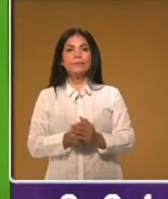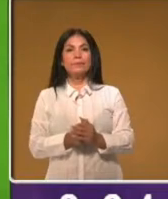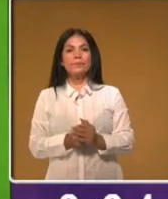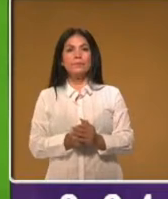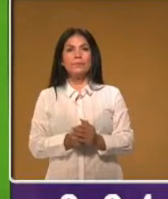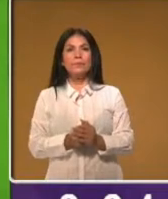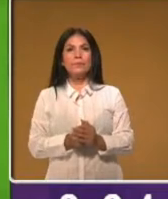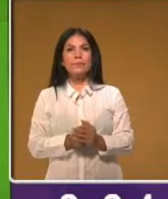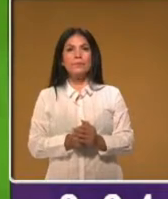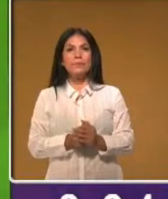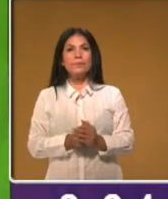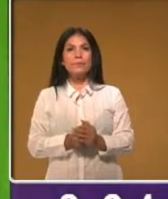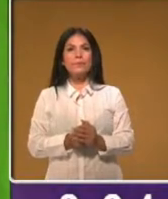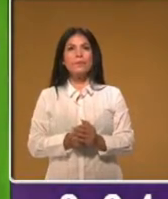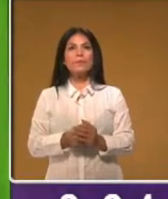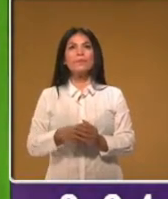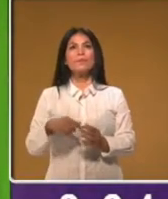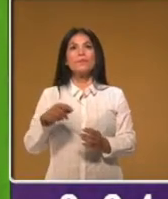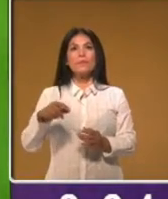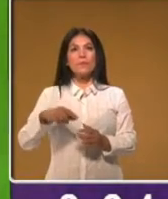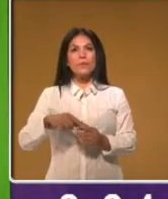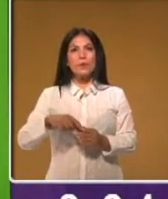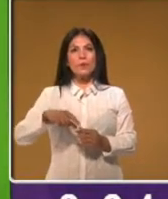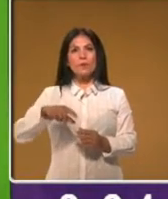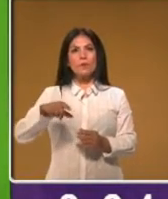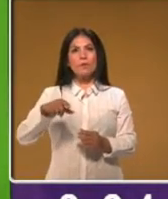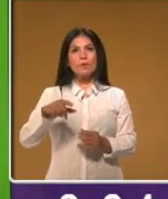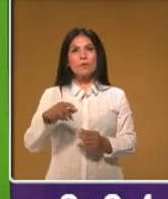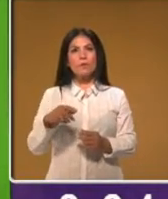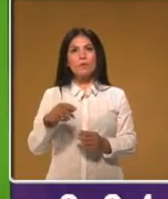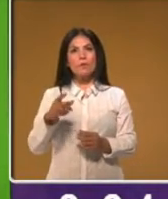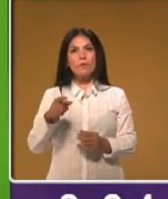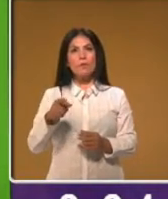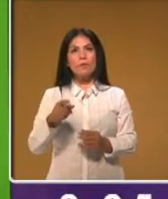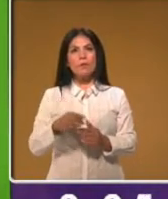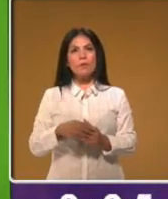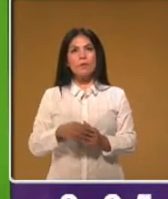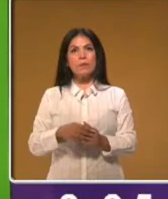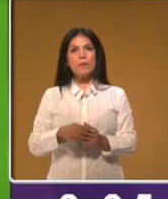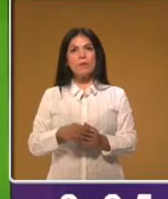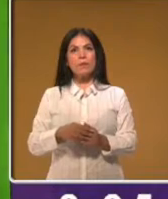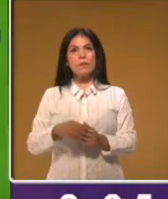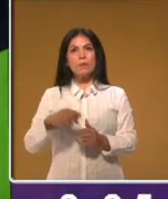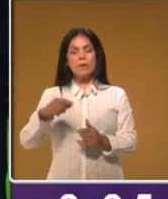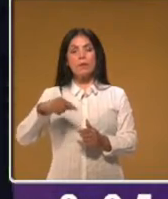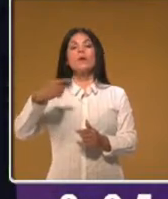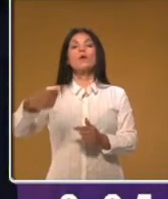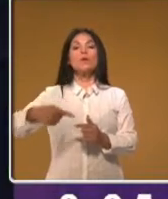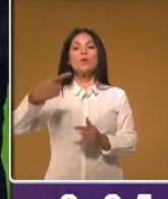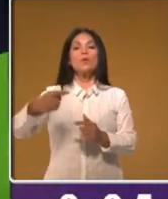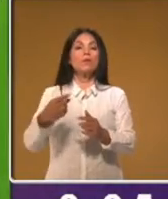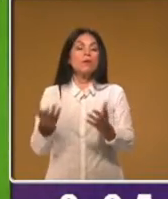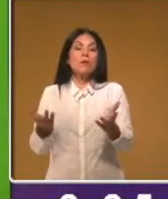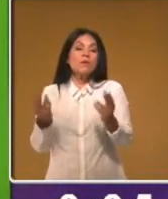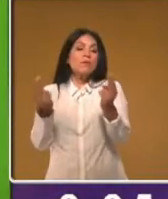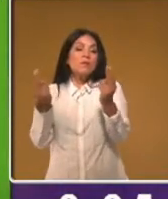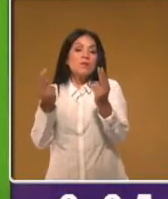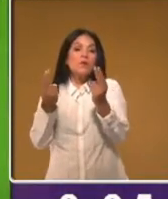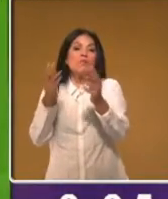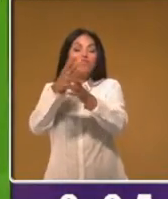I apologize, sir, for that, and I will bring the new coffee for you.